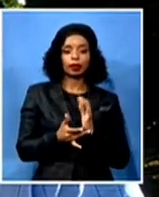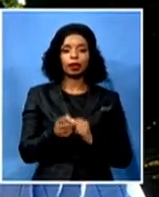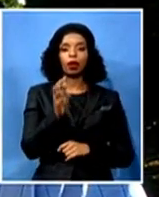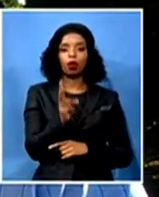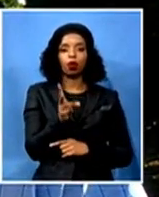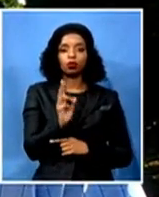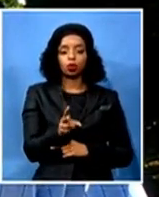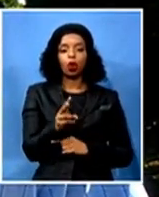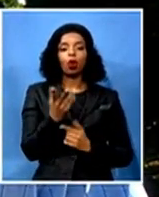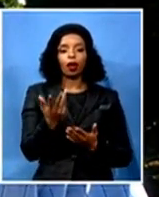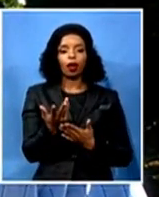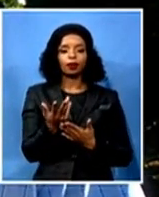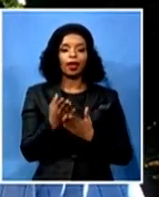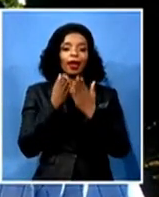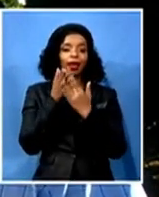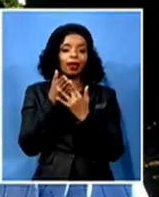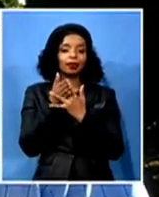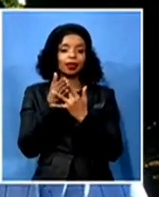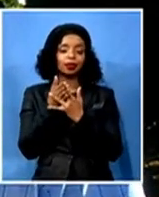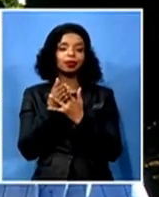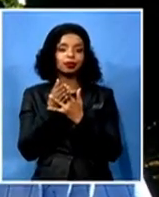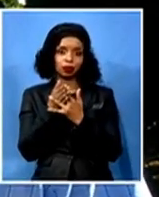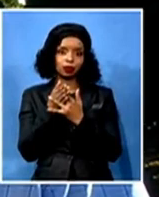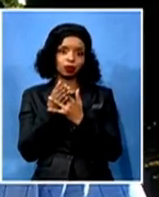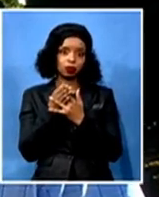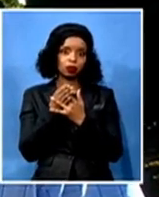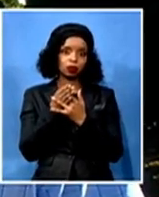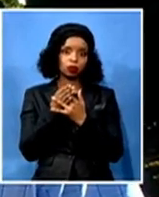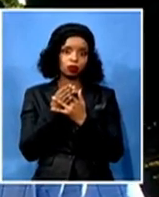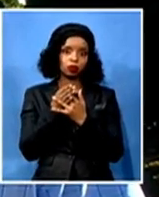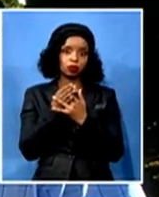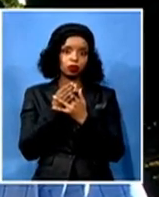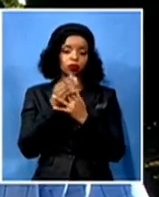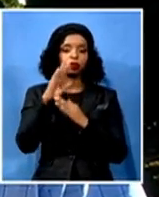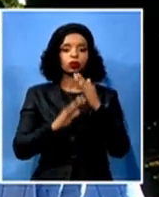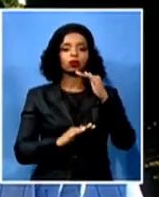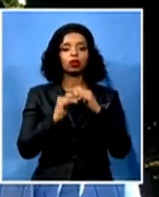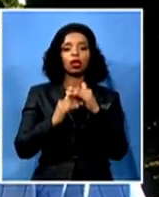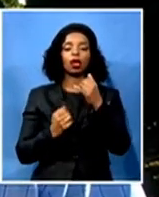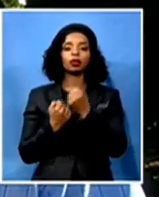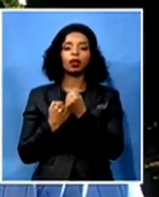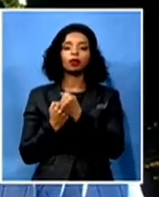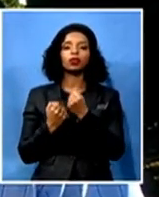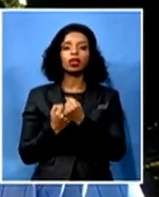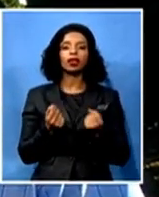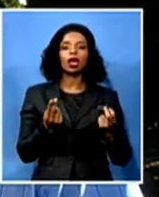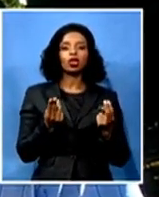supporting the new growers. We're also in favor